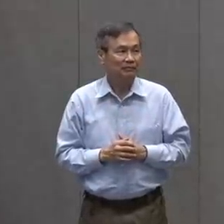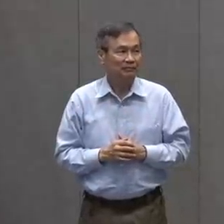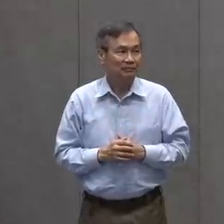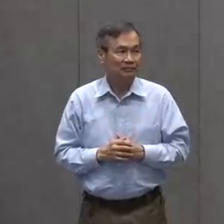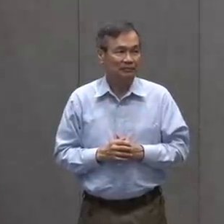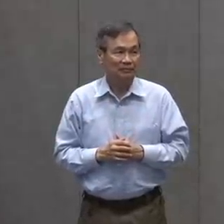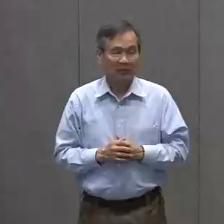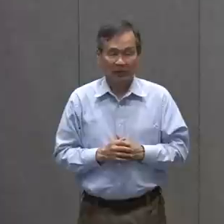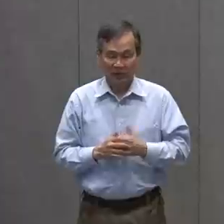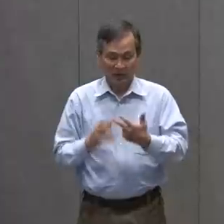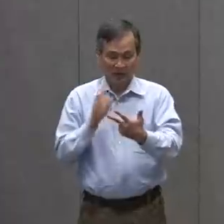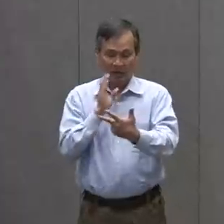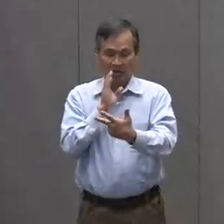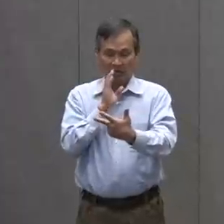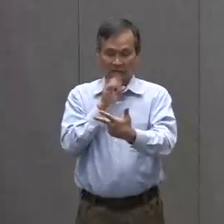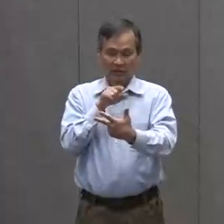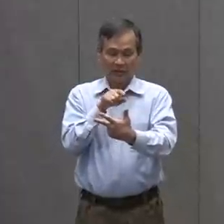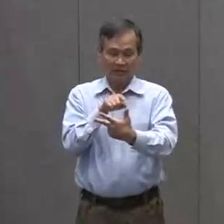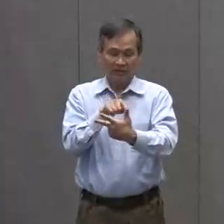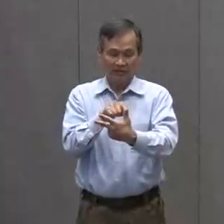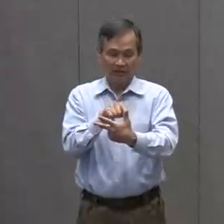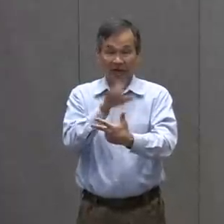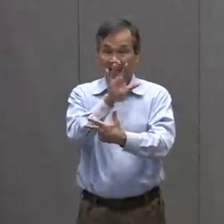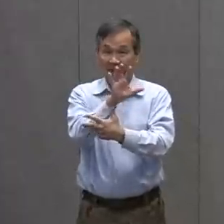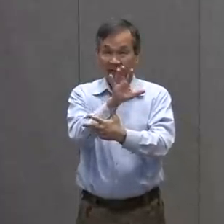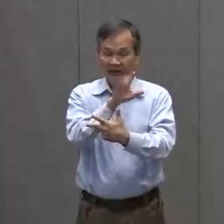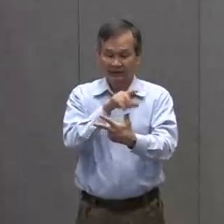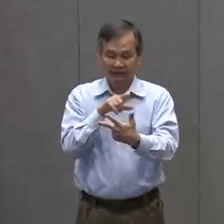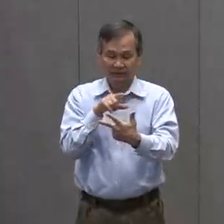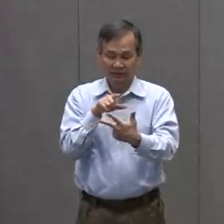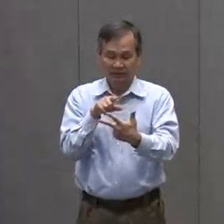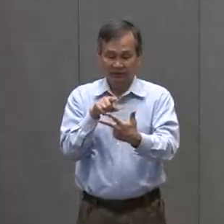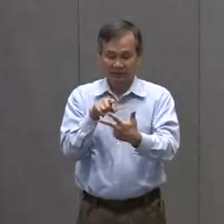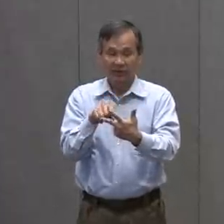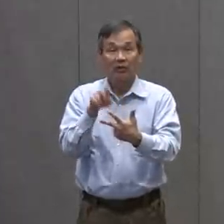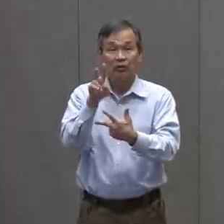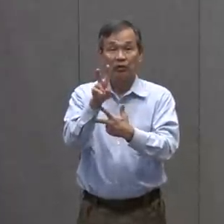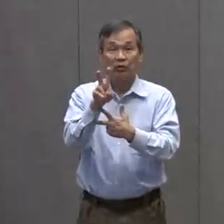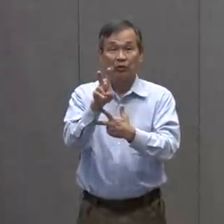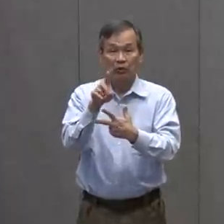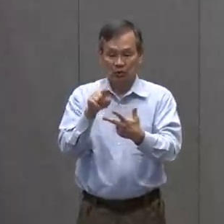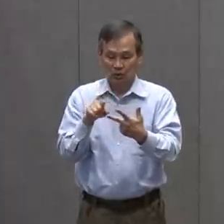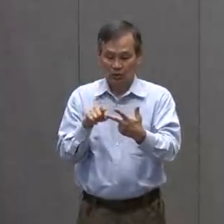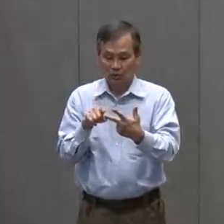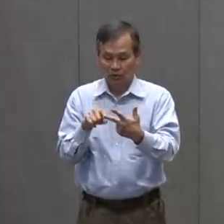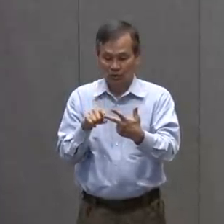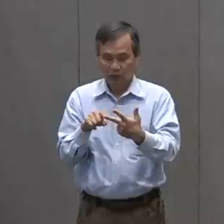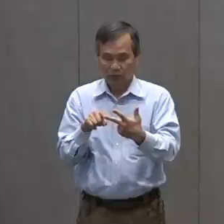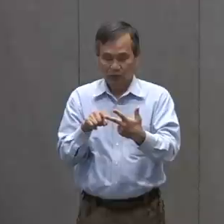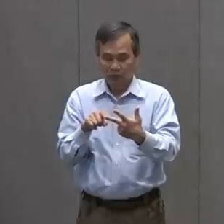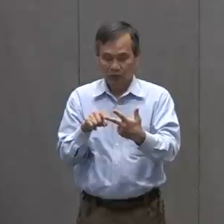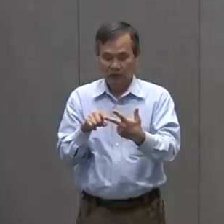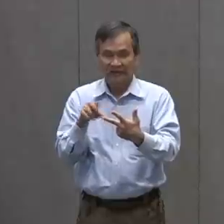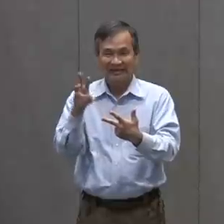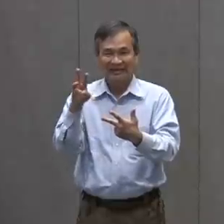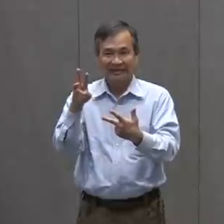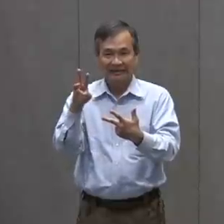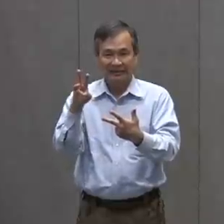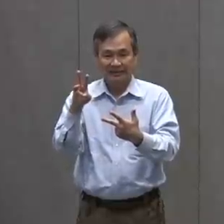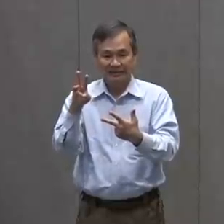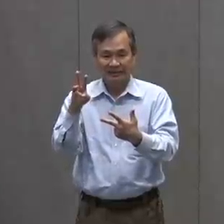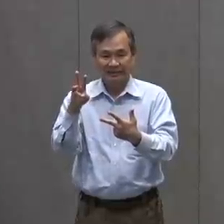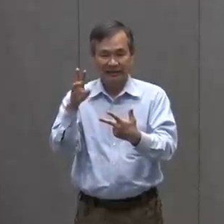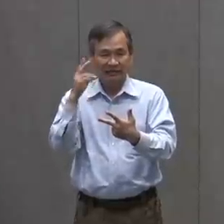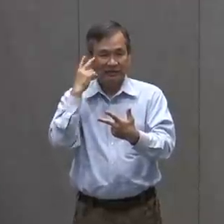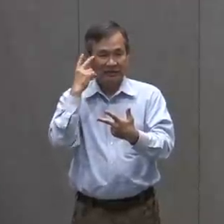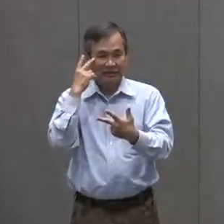Let's see. I have a 5, a 2, and a 6. So